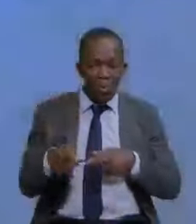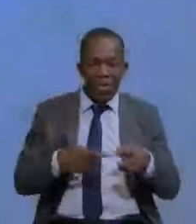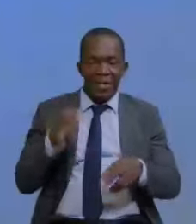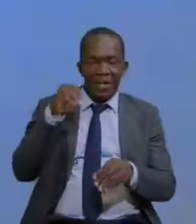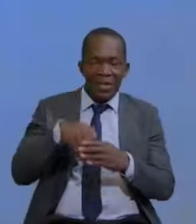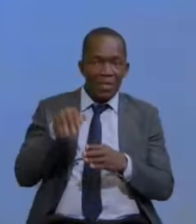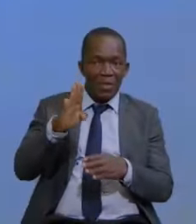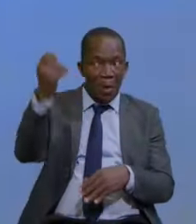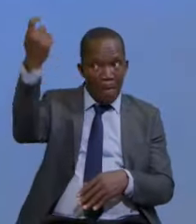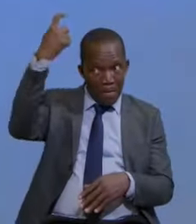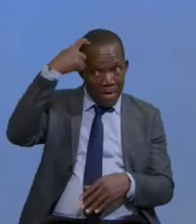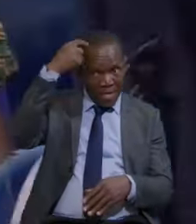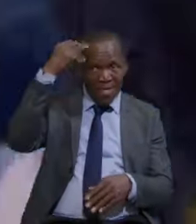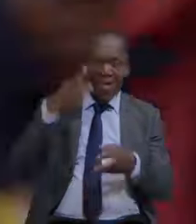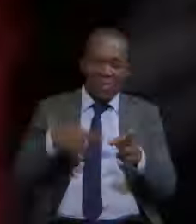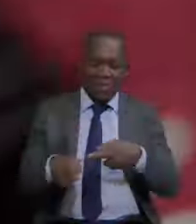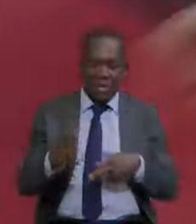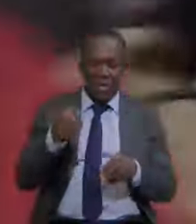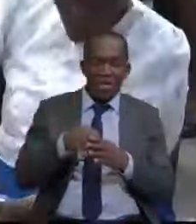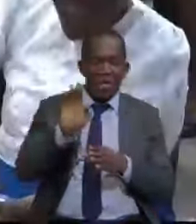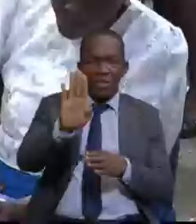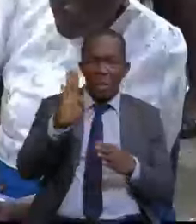not reign in my body.